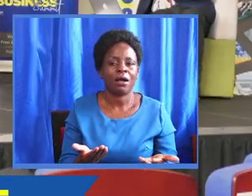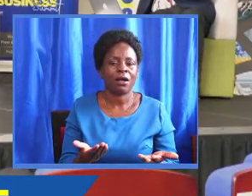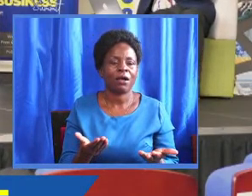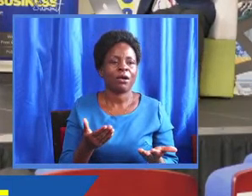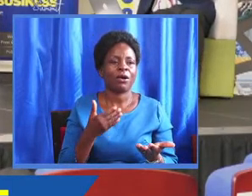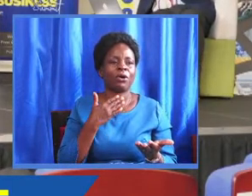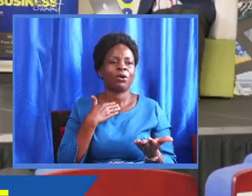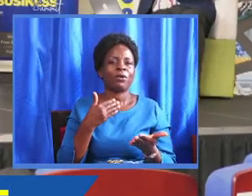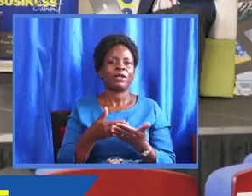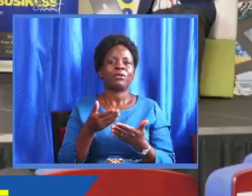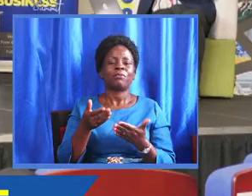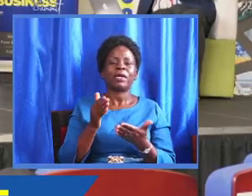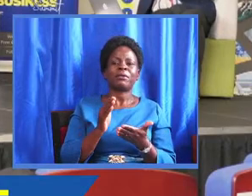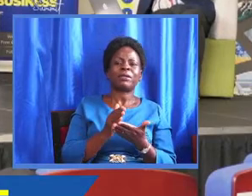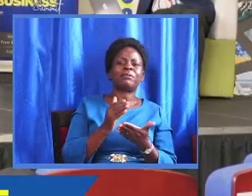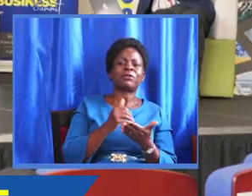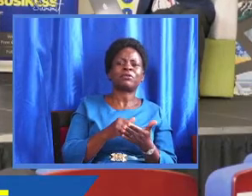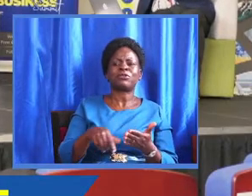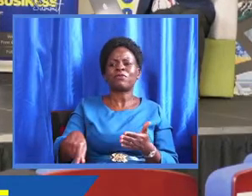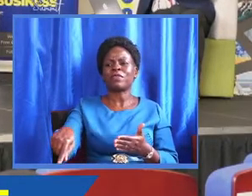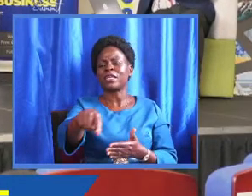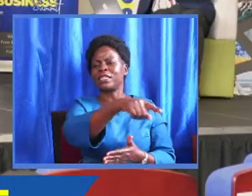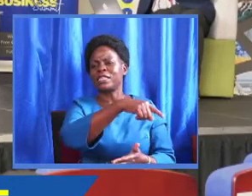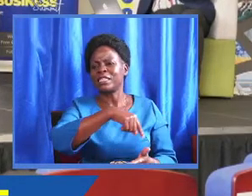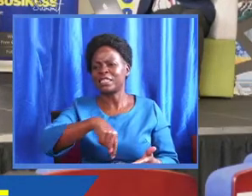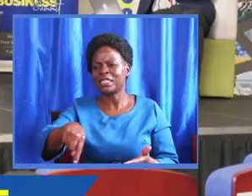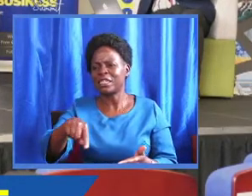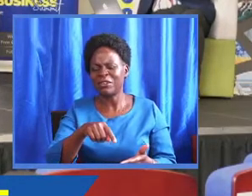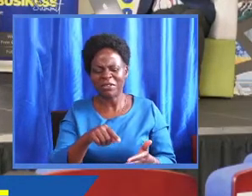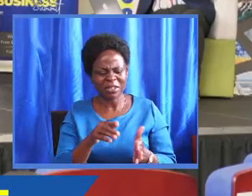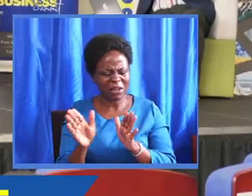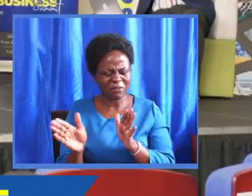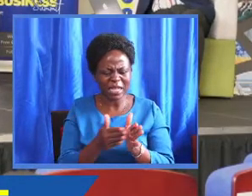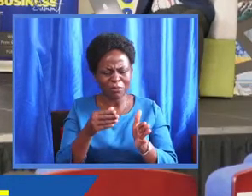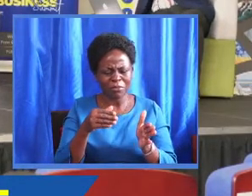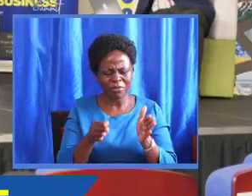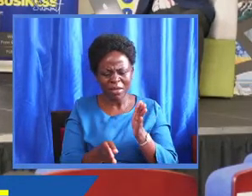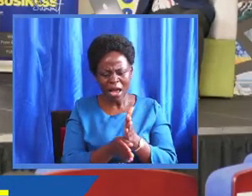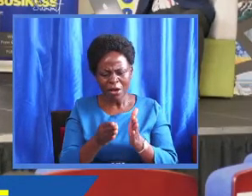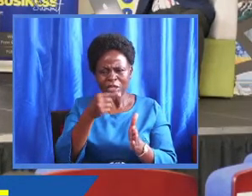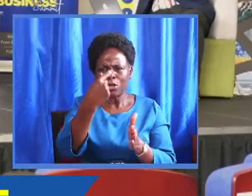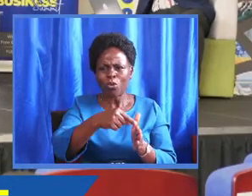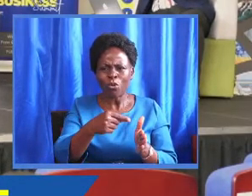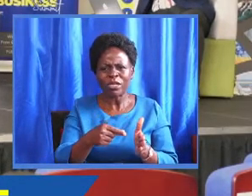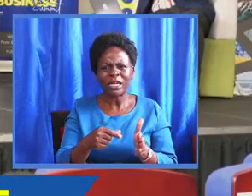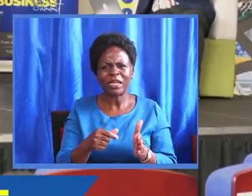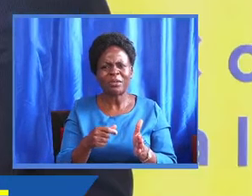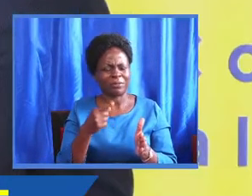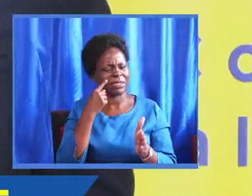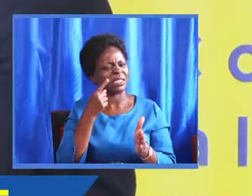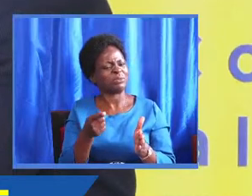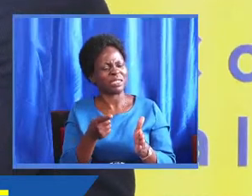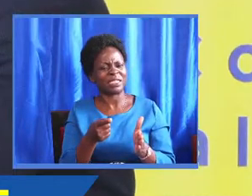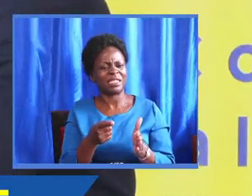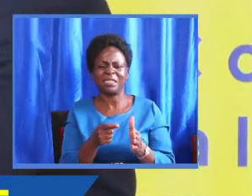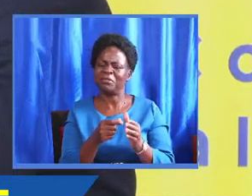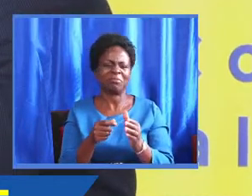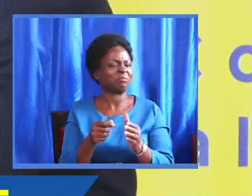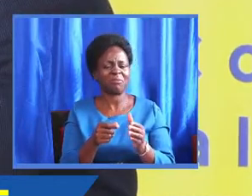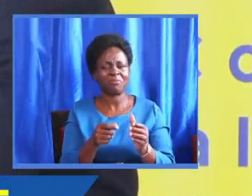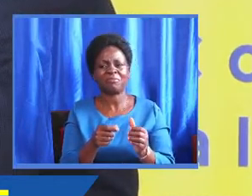but because of the surrounding, the unplanned quarters, they think twice and maybe choose not to